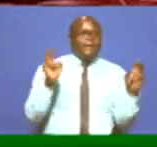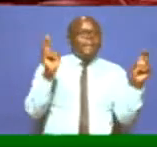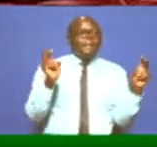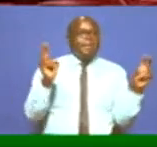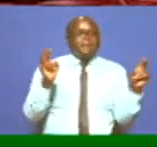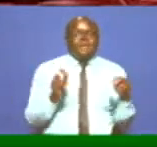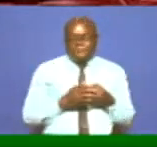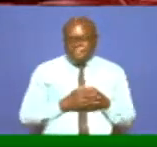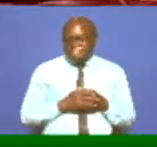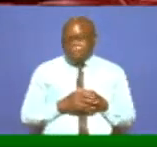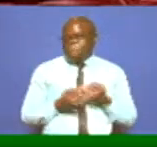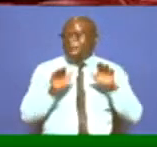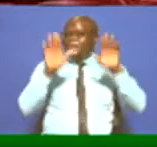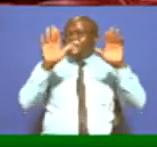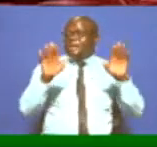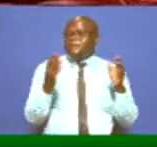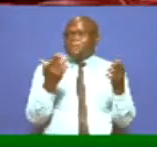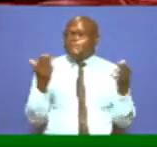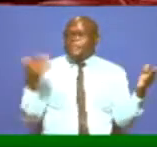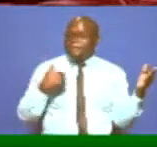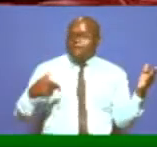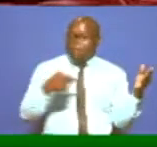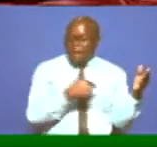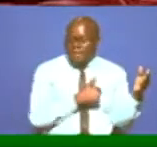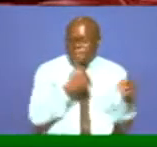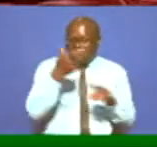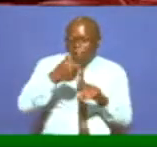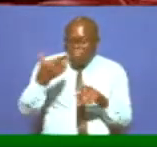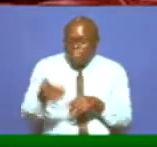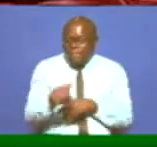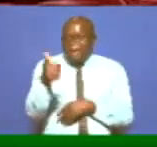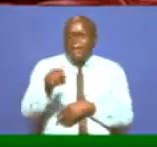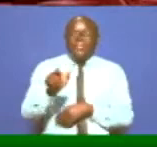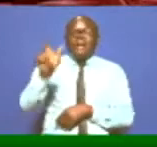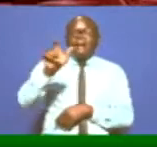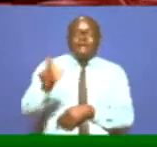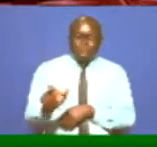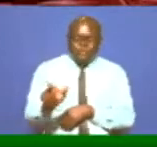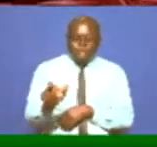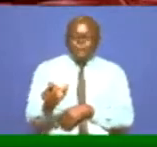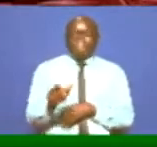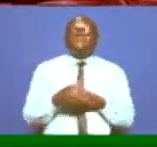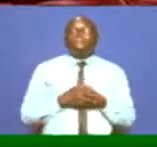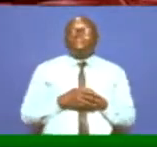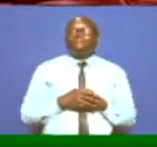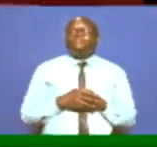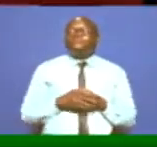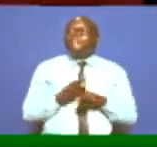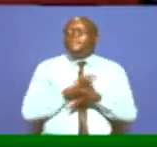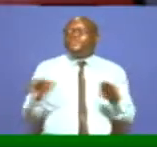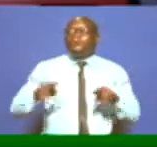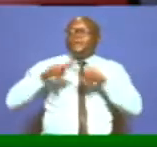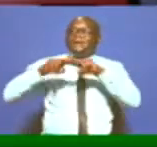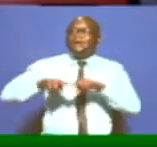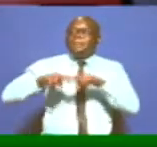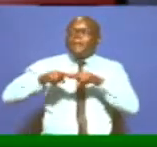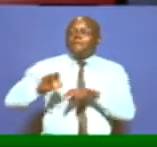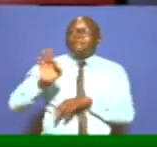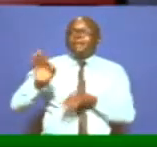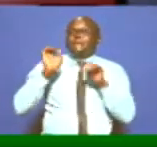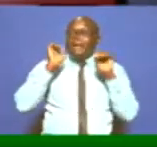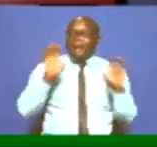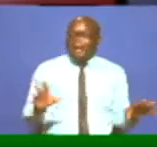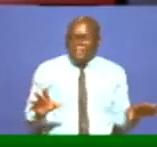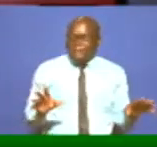the critical thing here for us who come from other regions who do not depend on fertilizer is